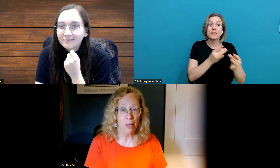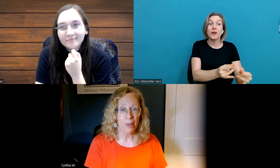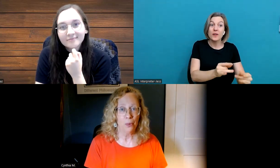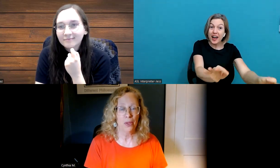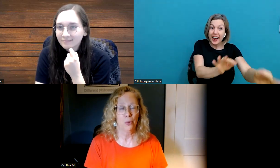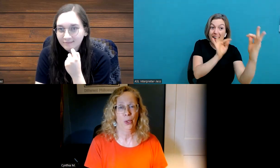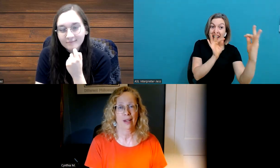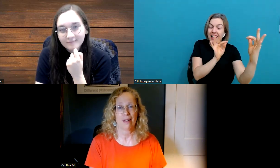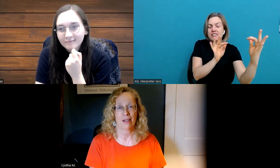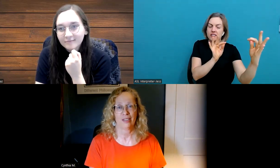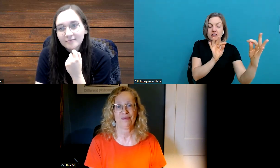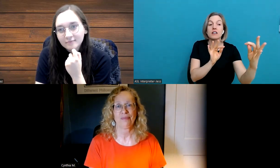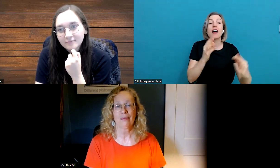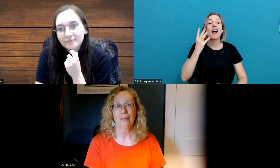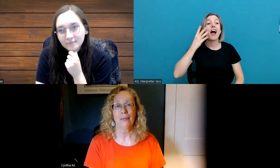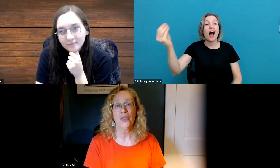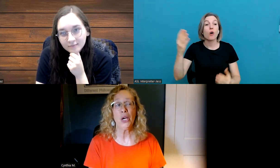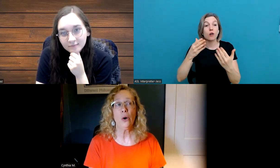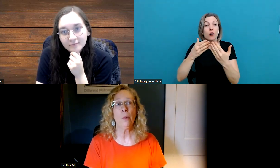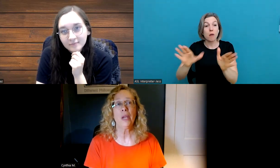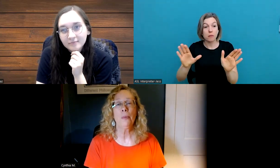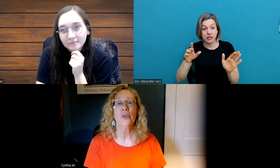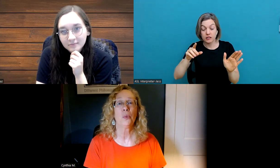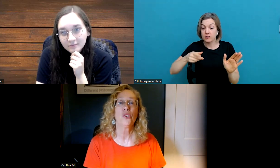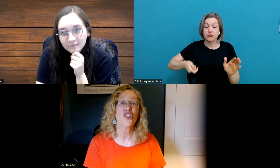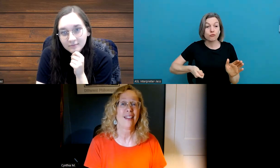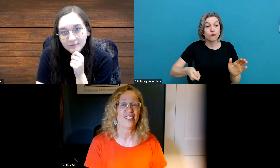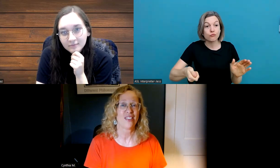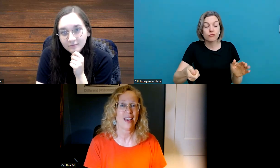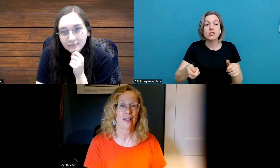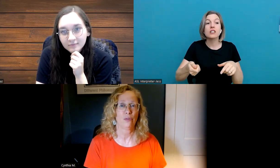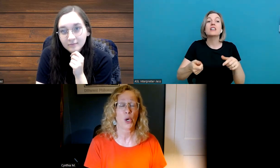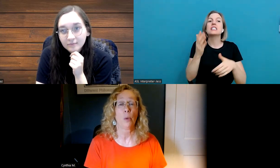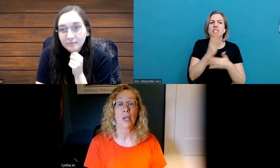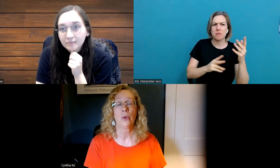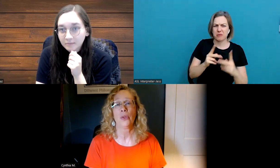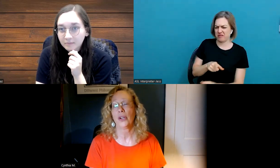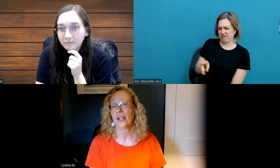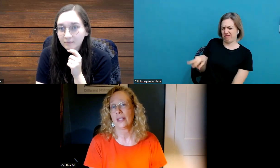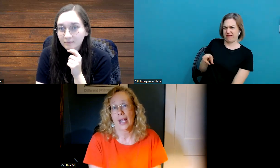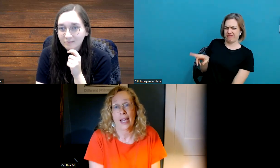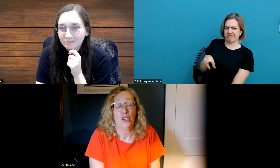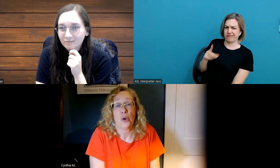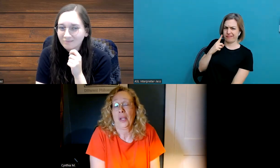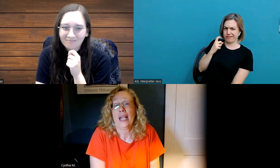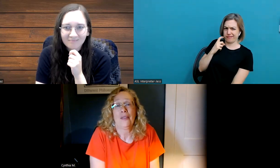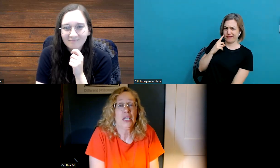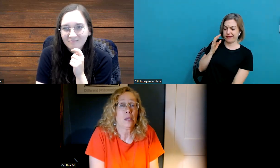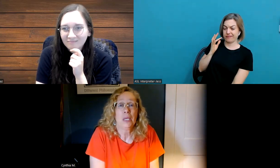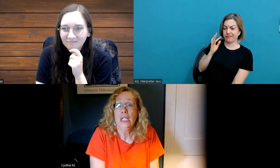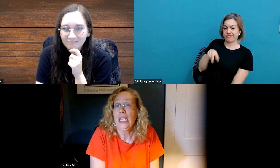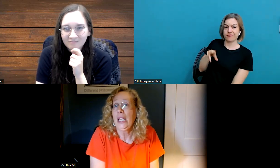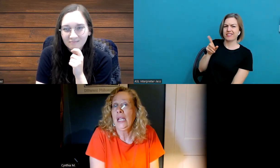out in public with a working dog, there are people that will challenge that. There are people that are going to say you don't really